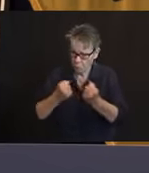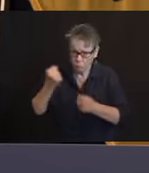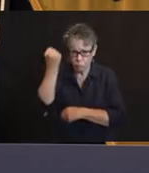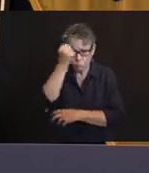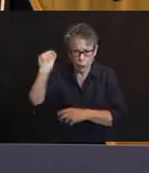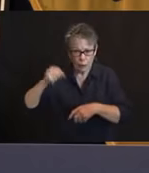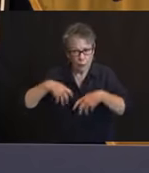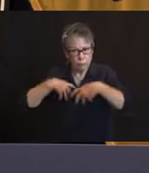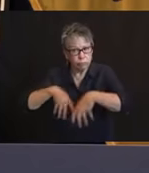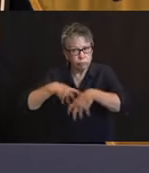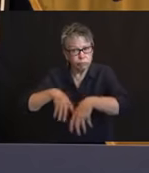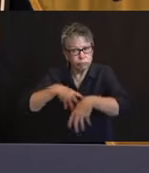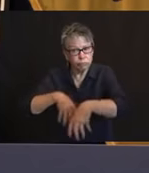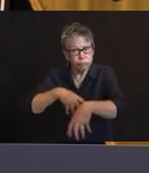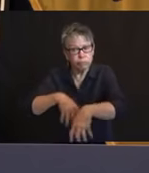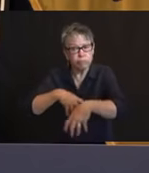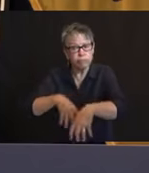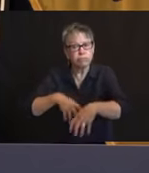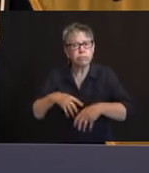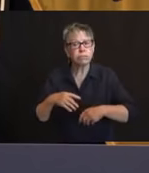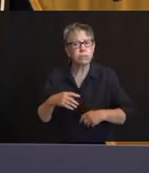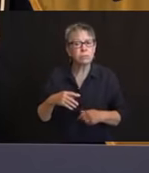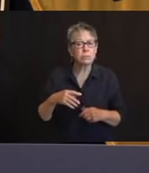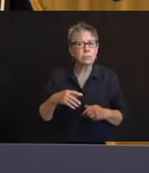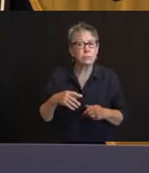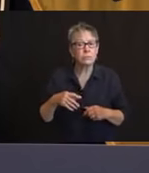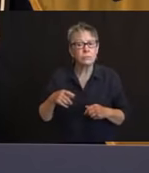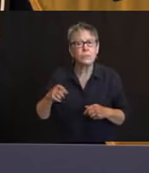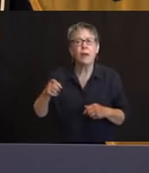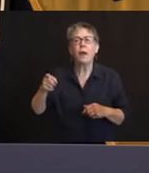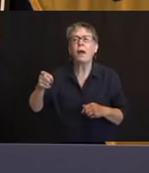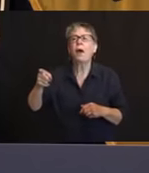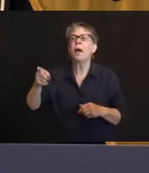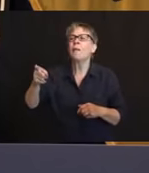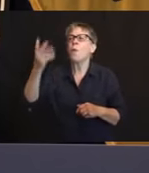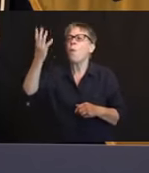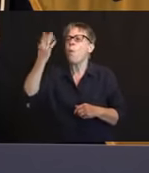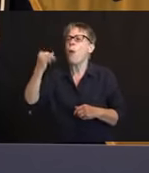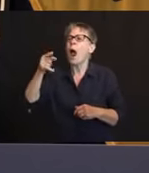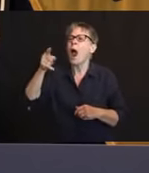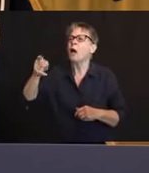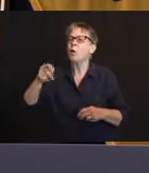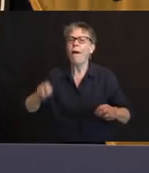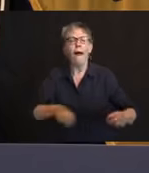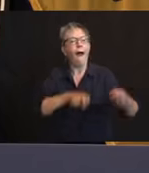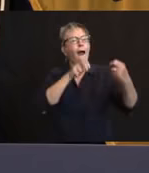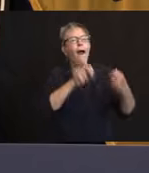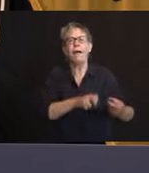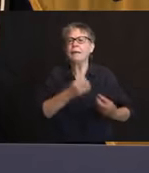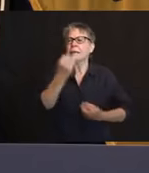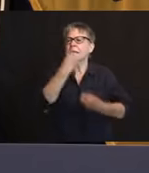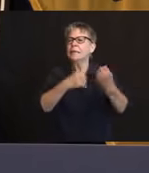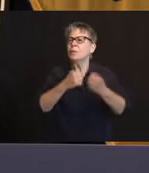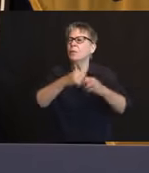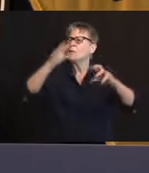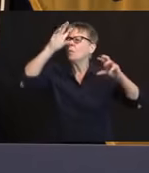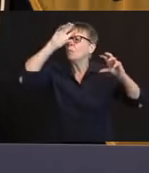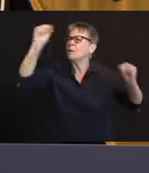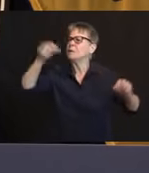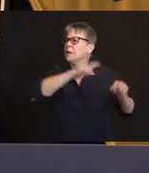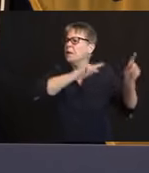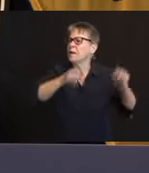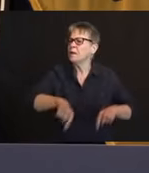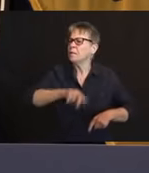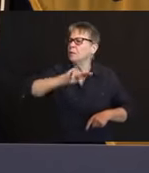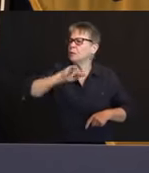with the president whose rhetoric, tweets, and his vow to dominate cities with military force have only inflamed racial tensions?